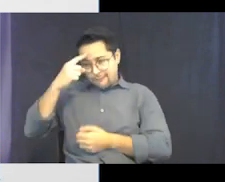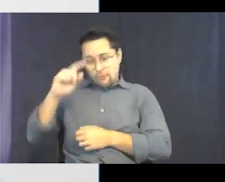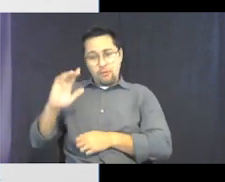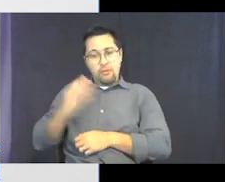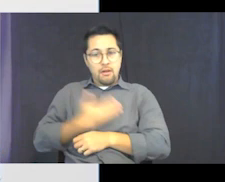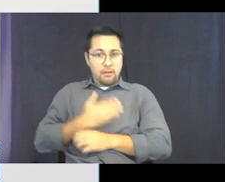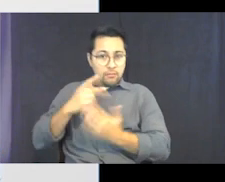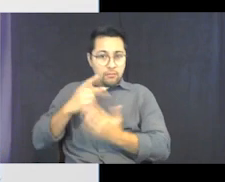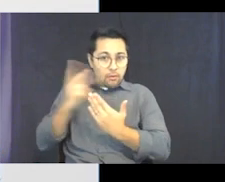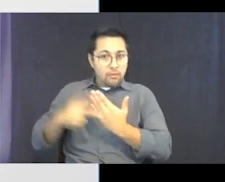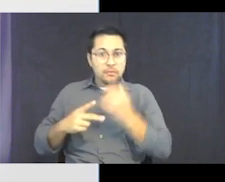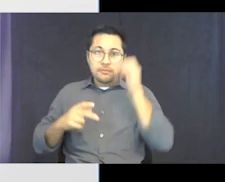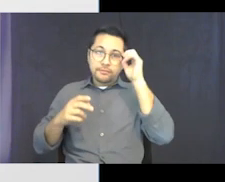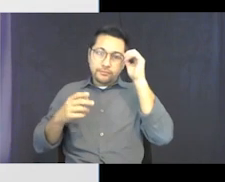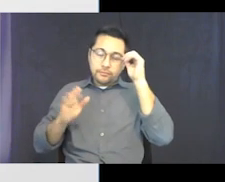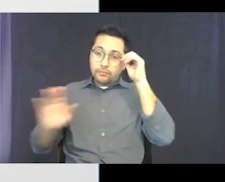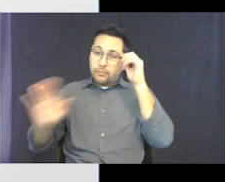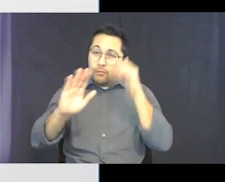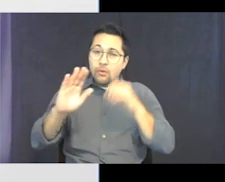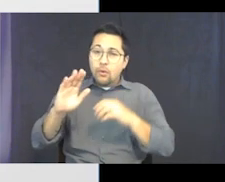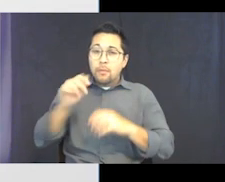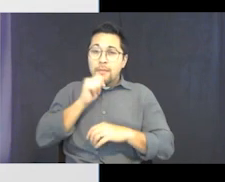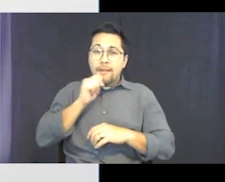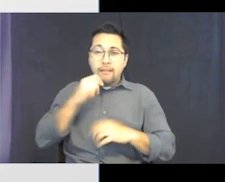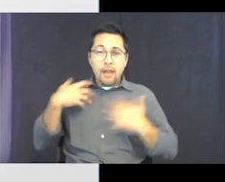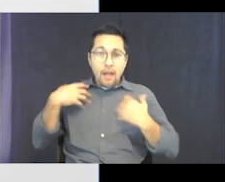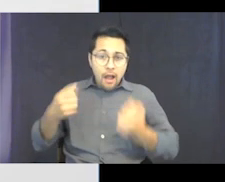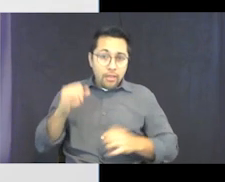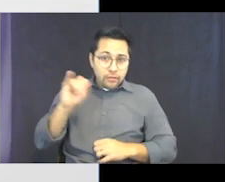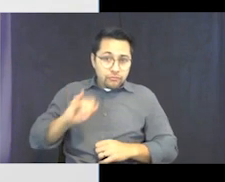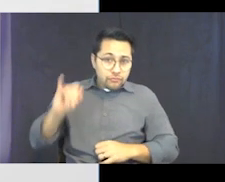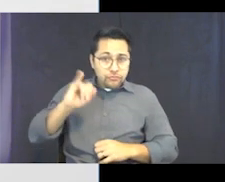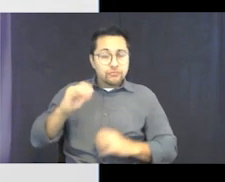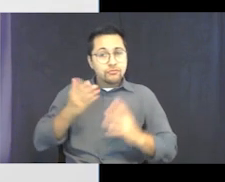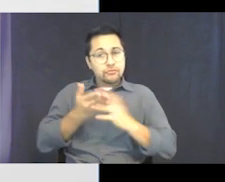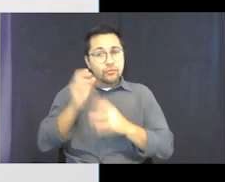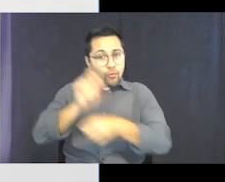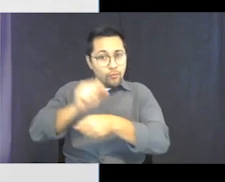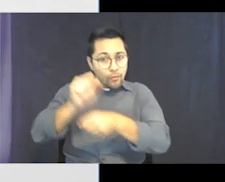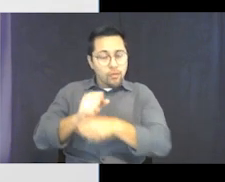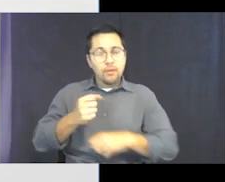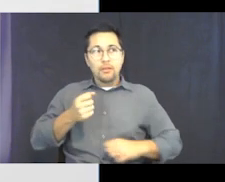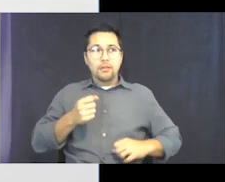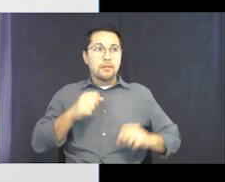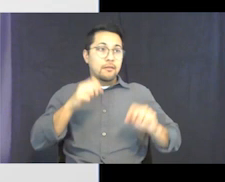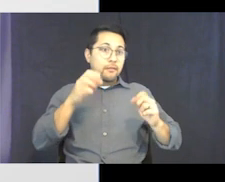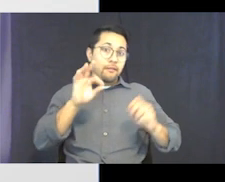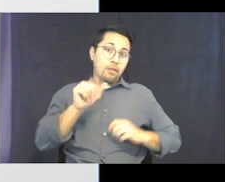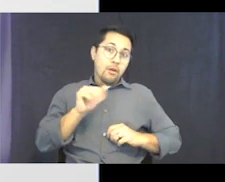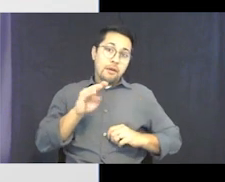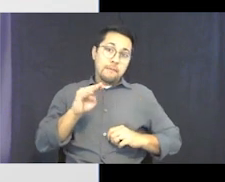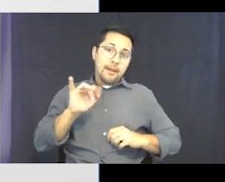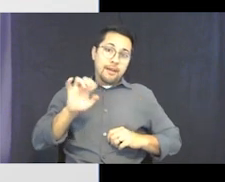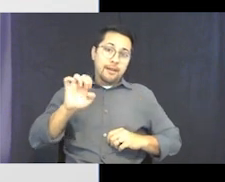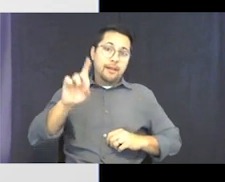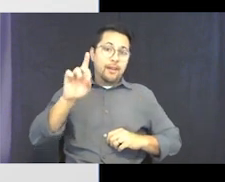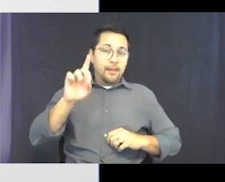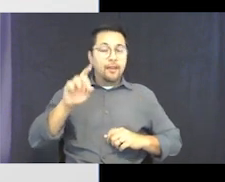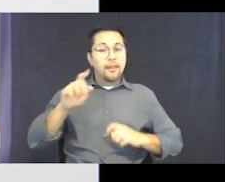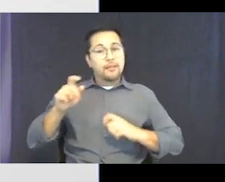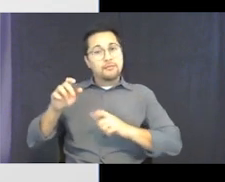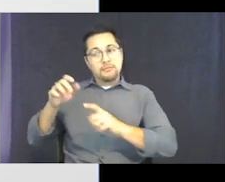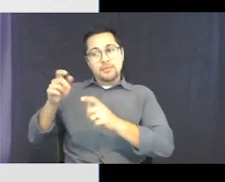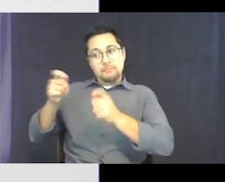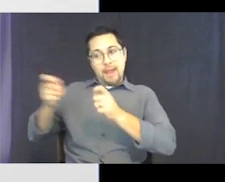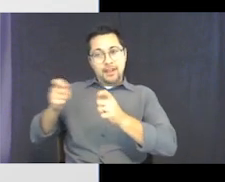could include your own private health insurance through your employer. It could include Florida Medicaid, which is our Medicaid managed